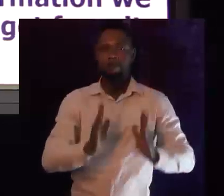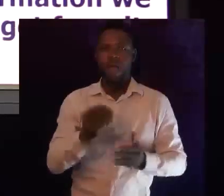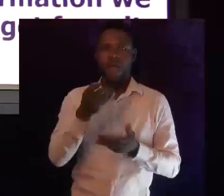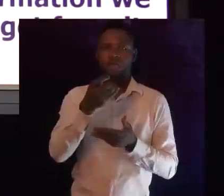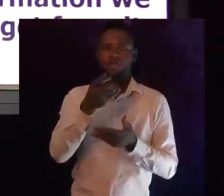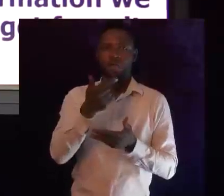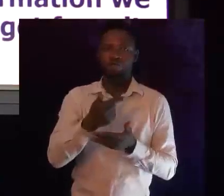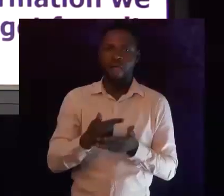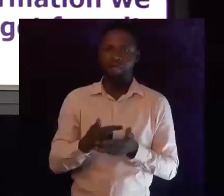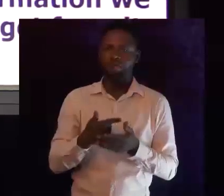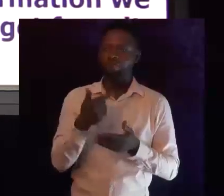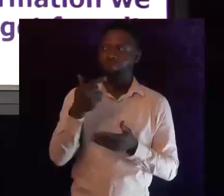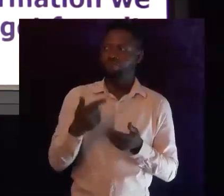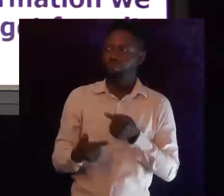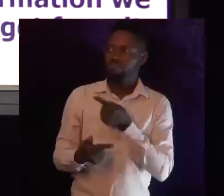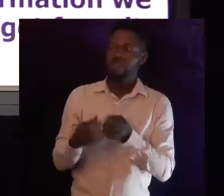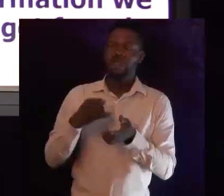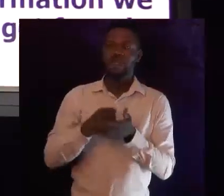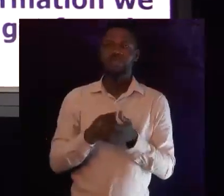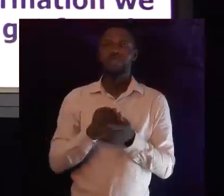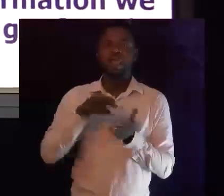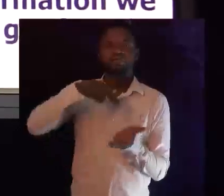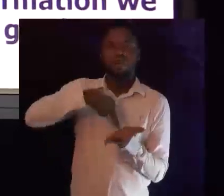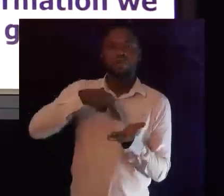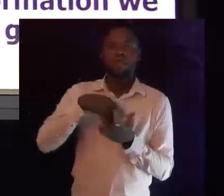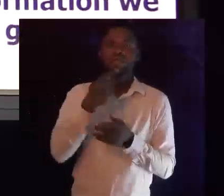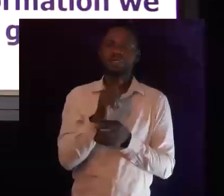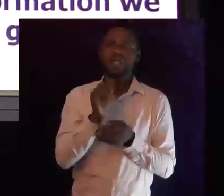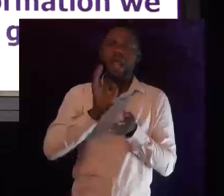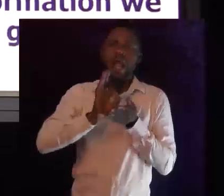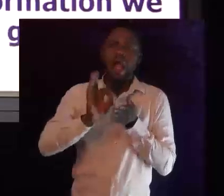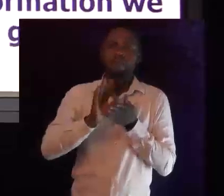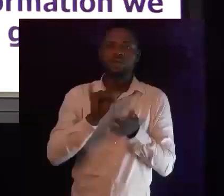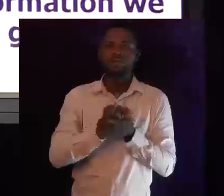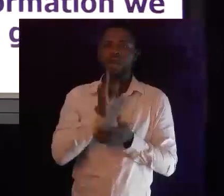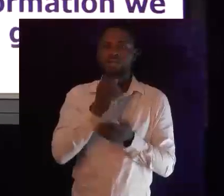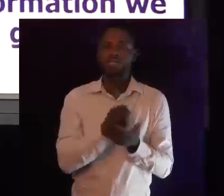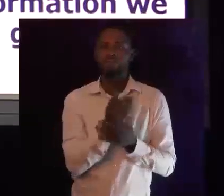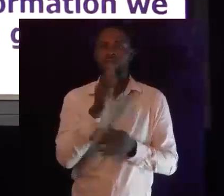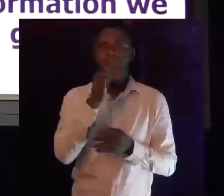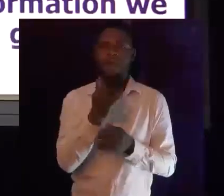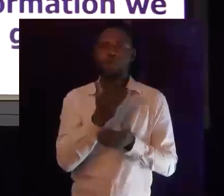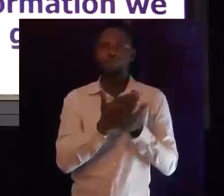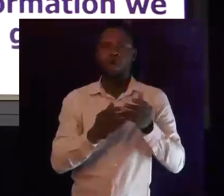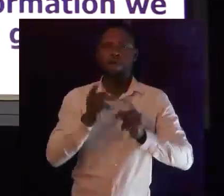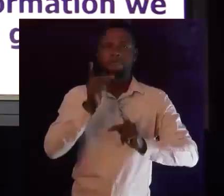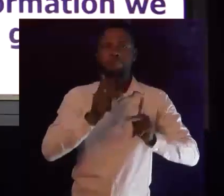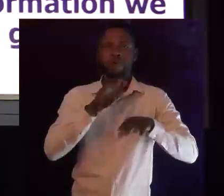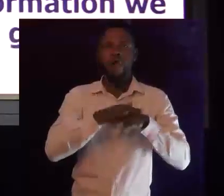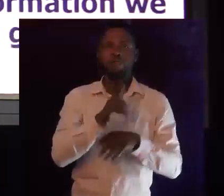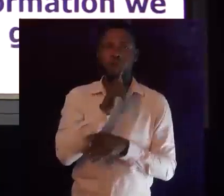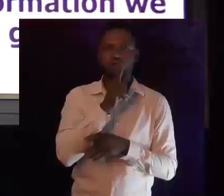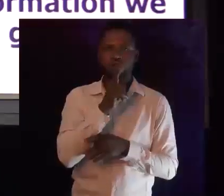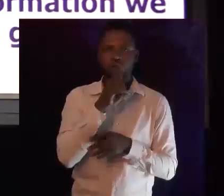bar graph. This is a bar graph. It represents the amount that is spent by some pupils